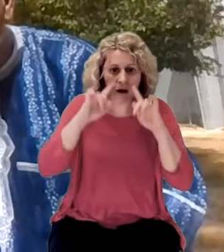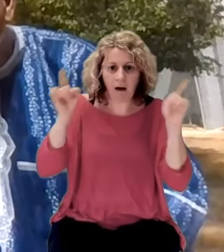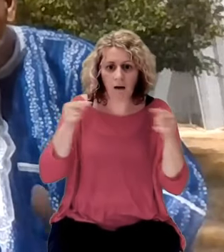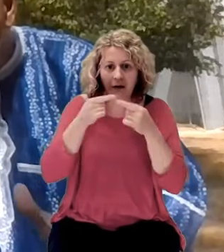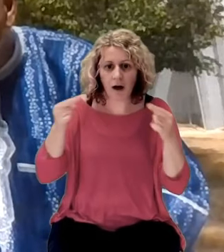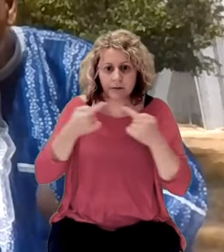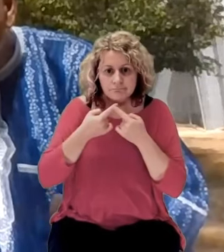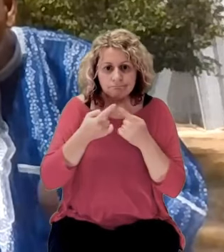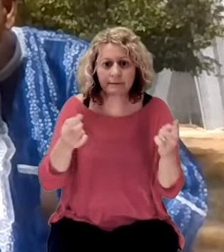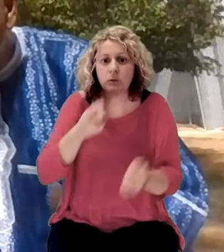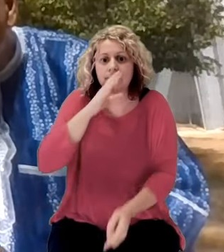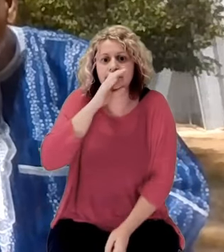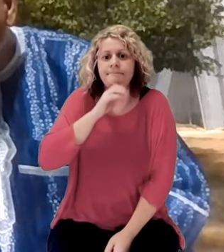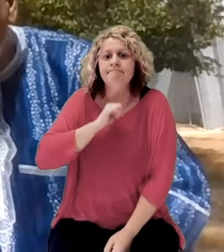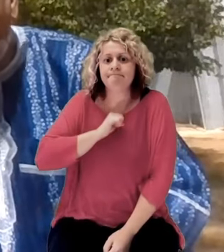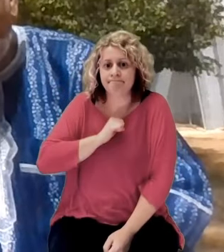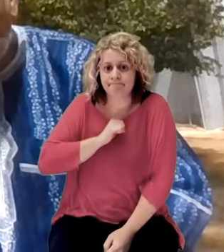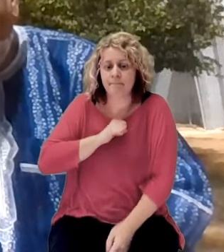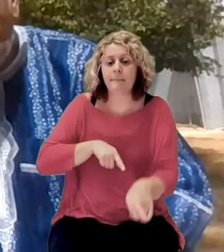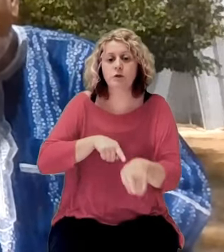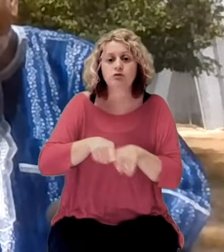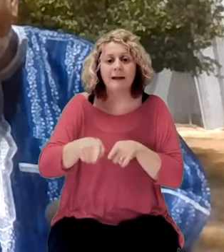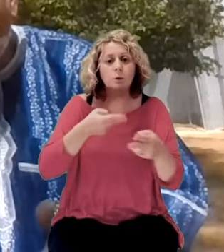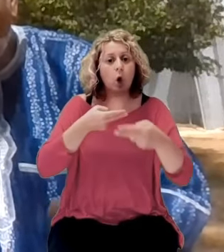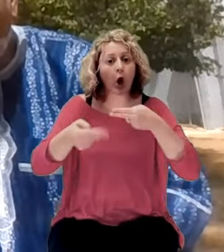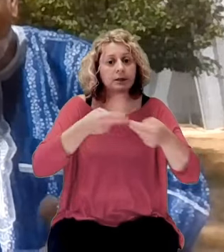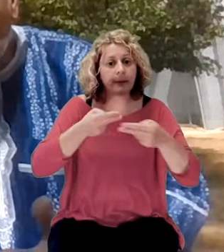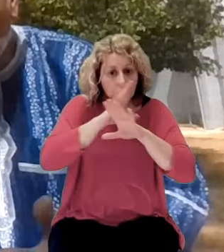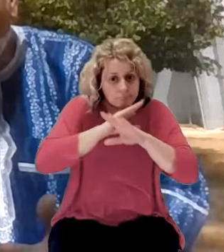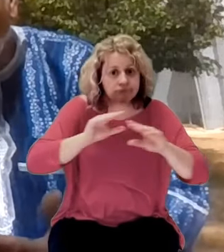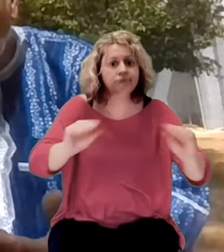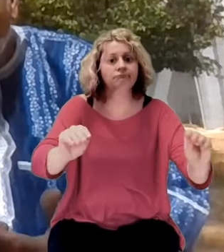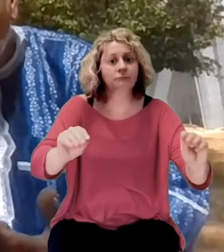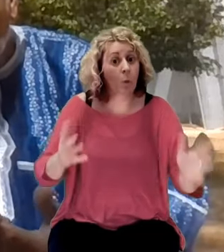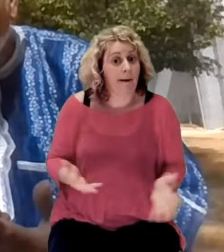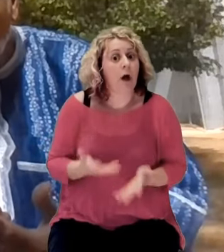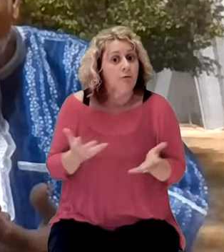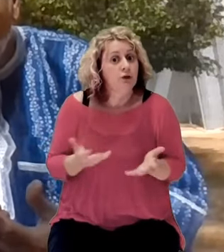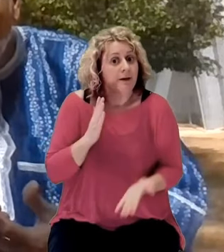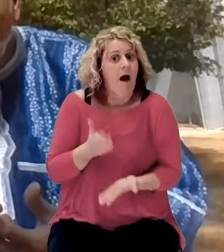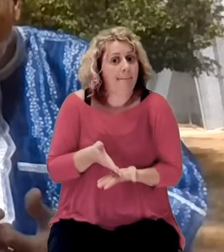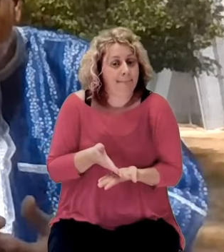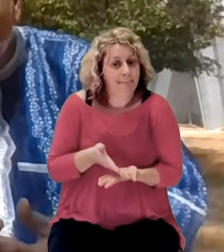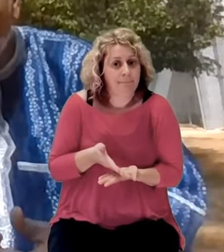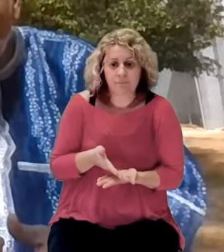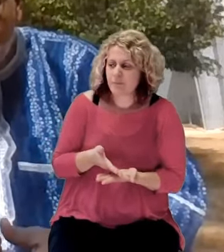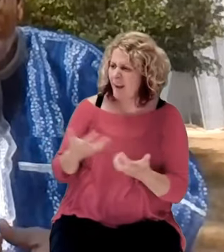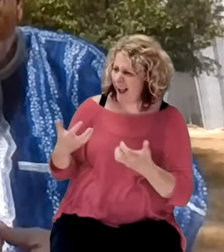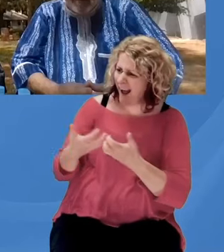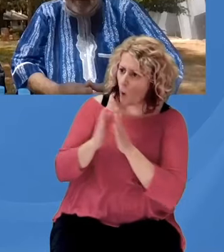ways, some of which we can't really talk about openly, of reaching people for the gospel. So that's very